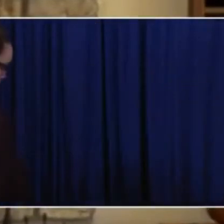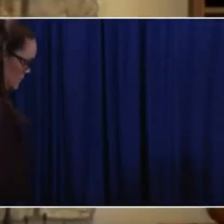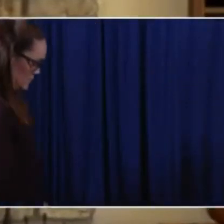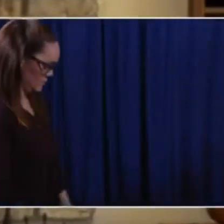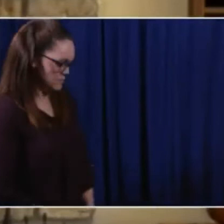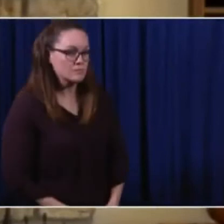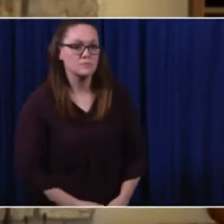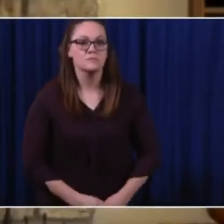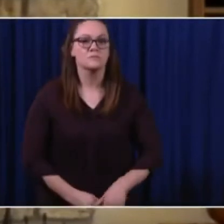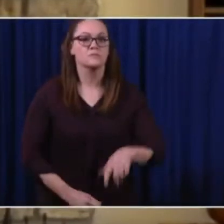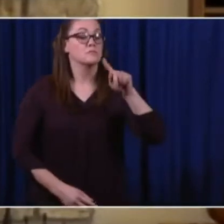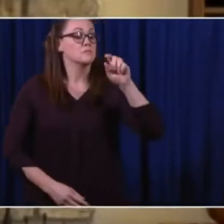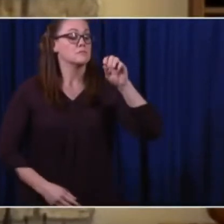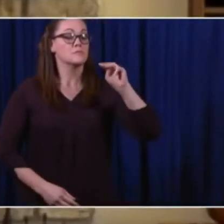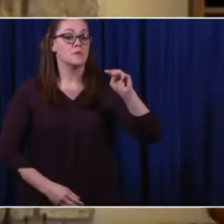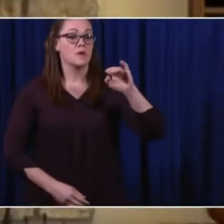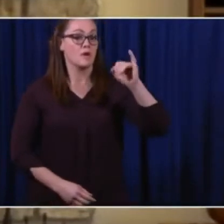Register.